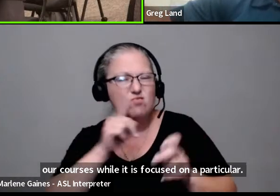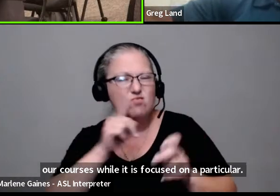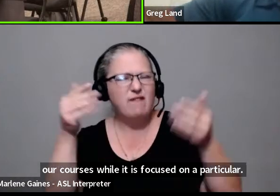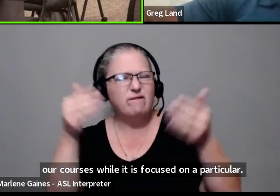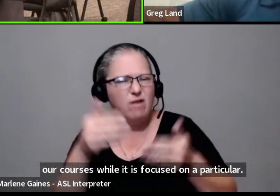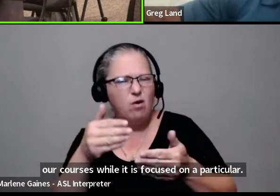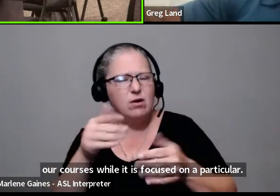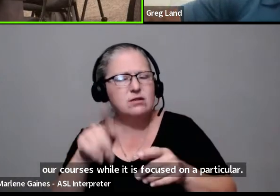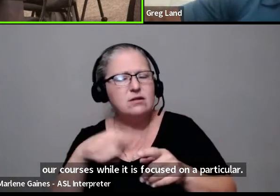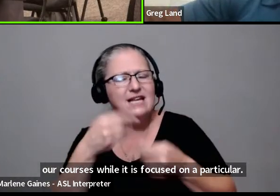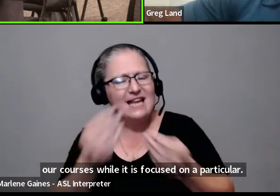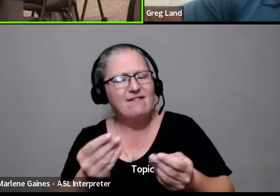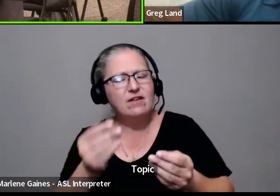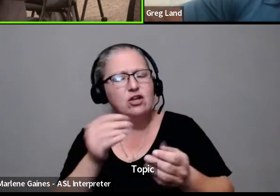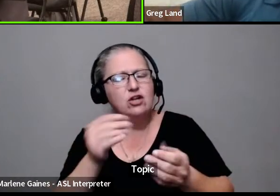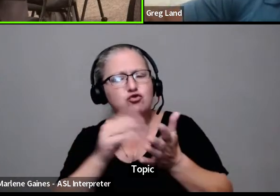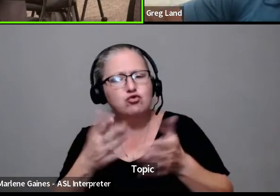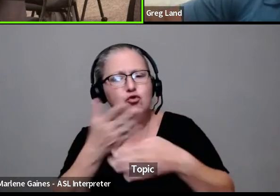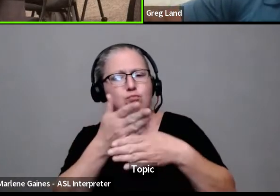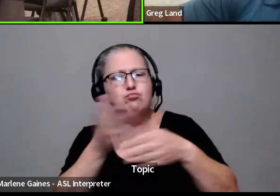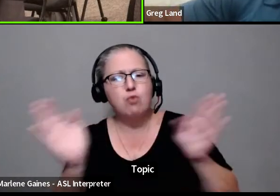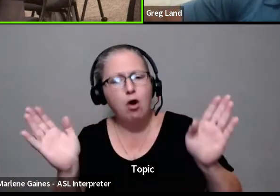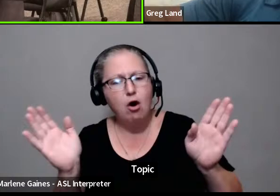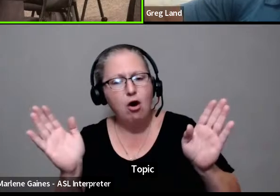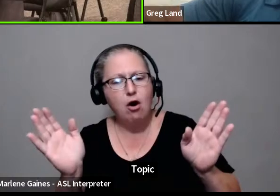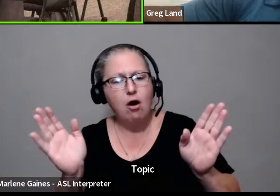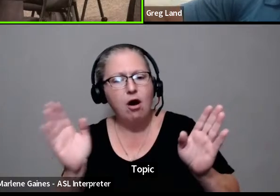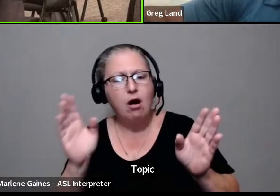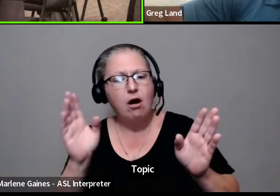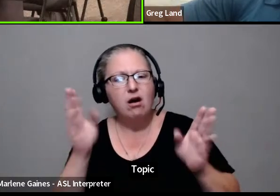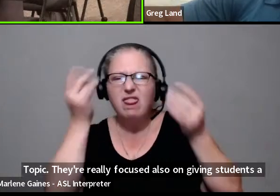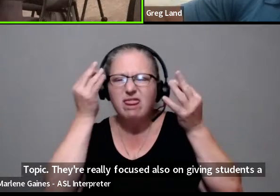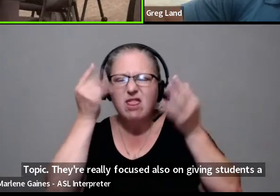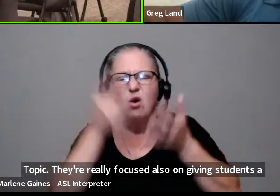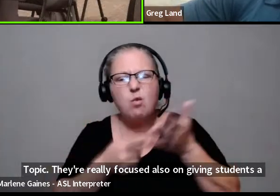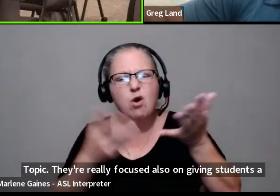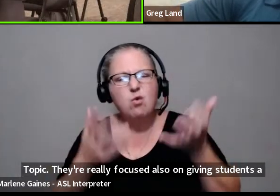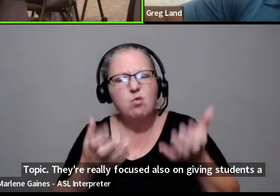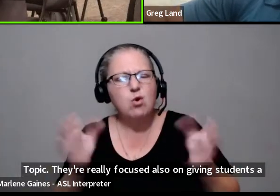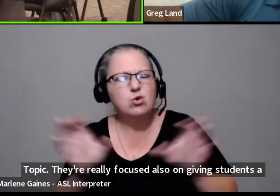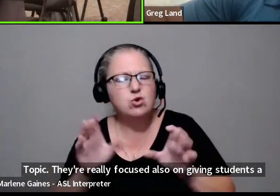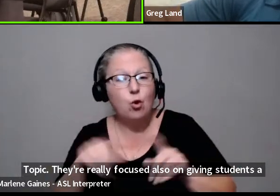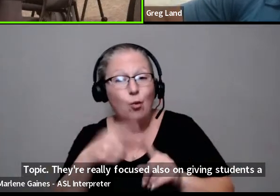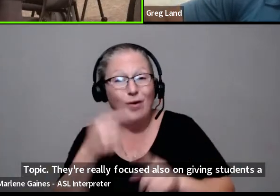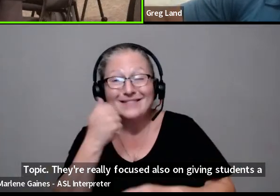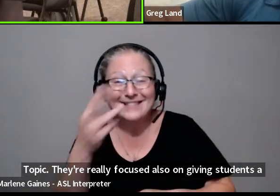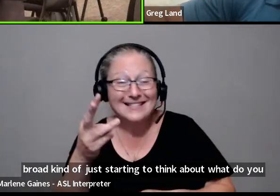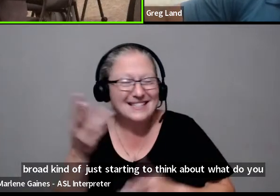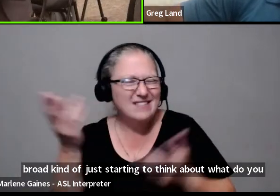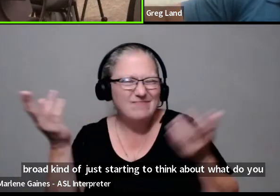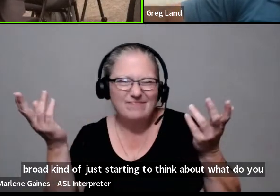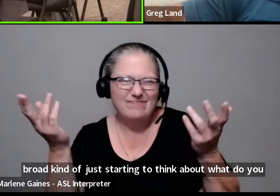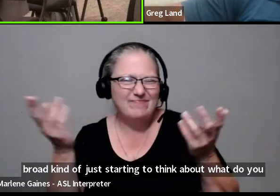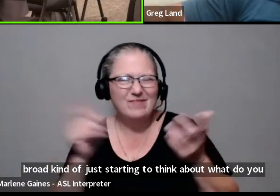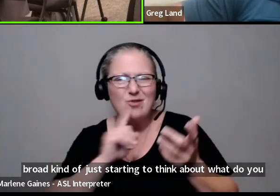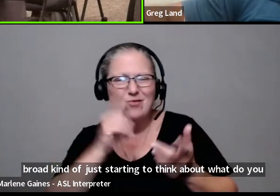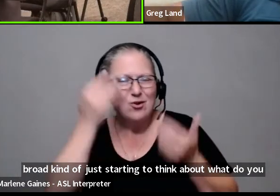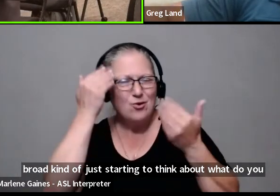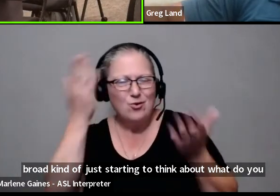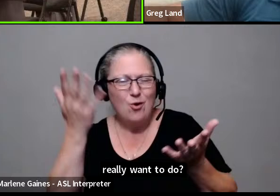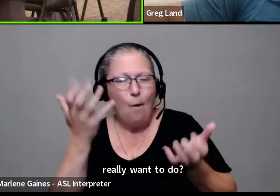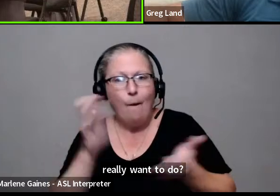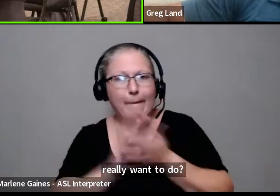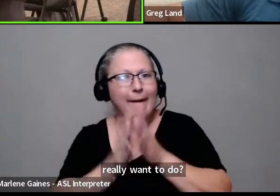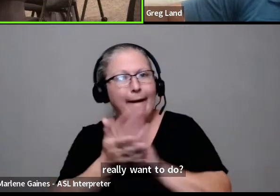focused also on giving students a broad kind of just start to think about what do you really want to do? Because honestly, when you're 16, you don't really know that you're going to